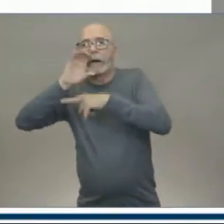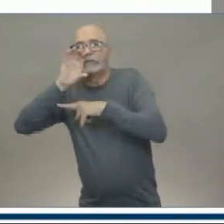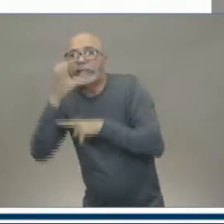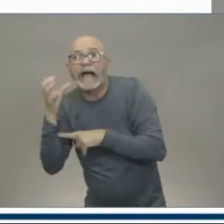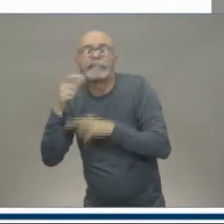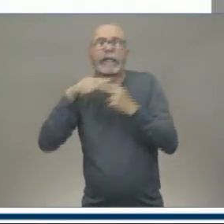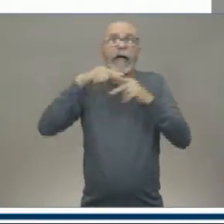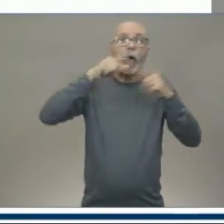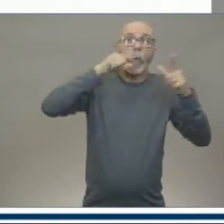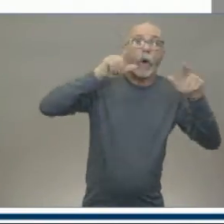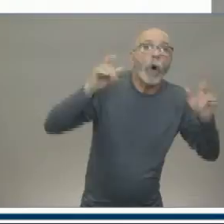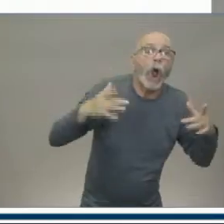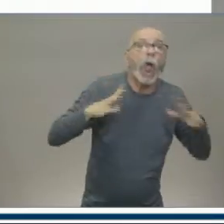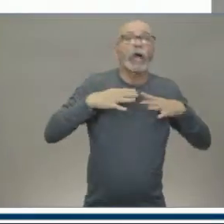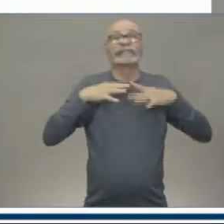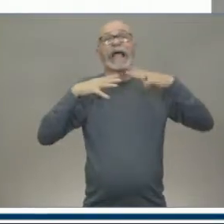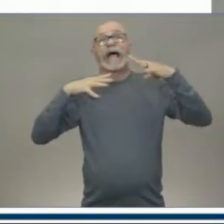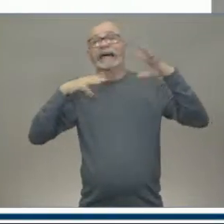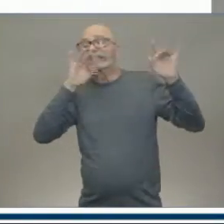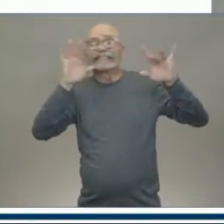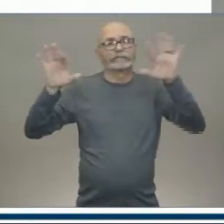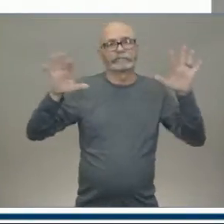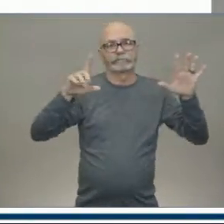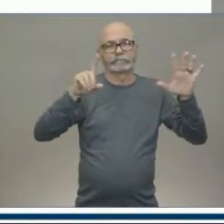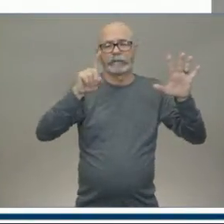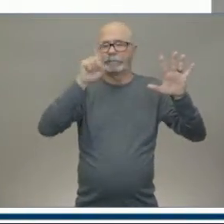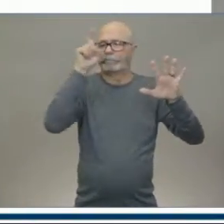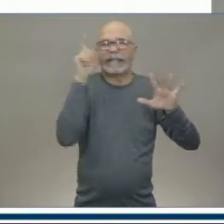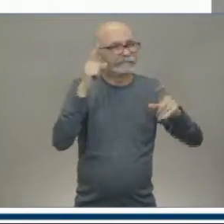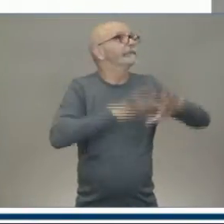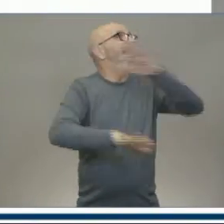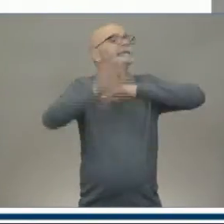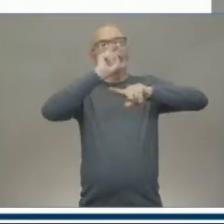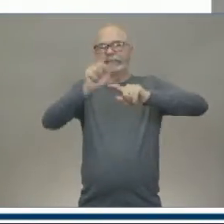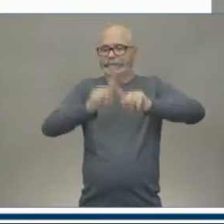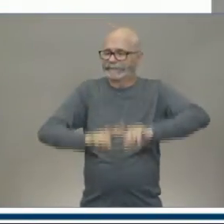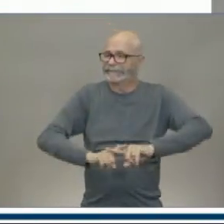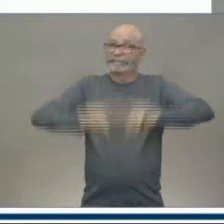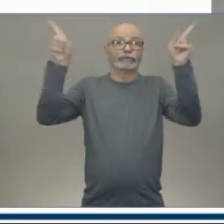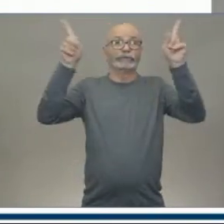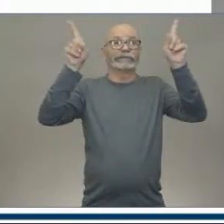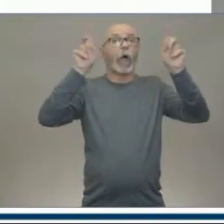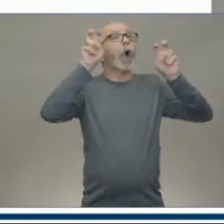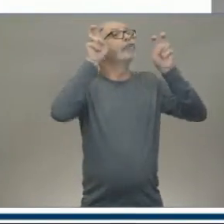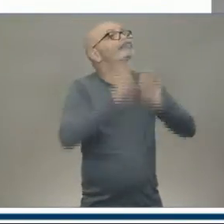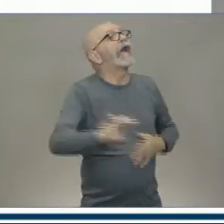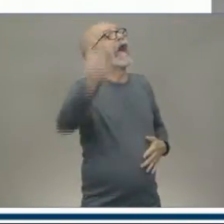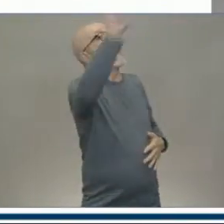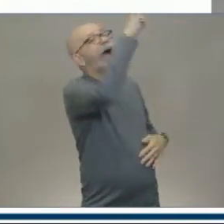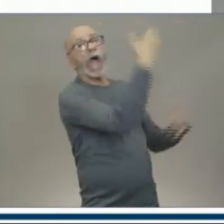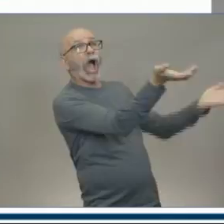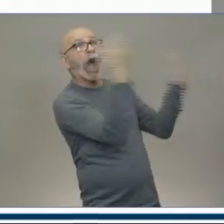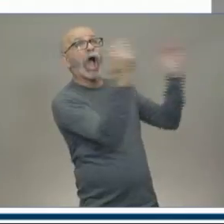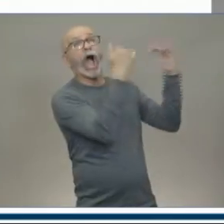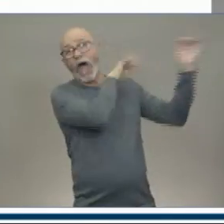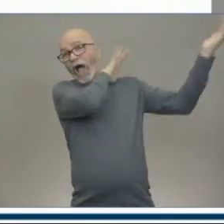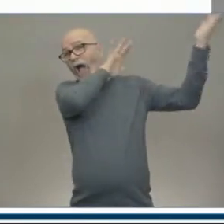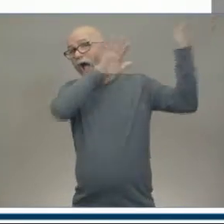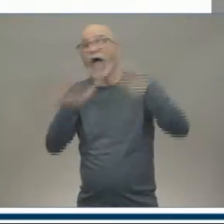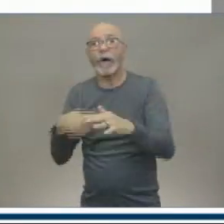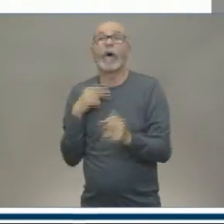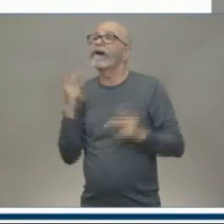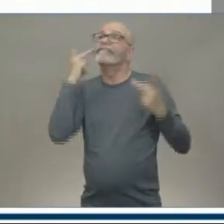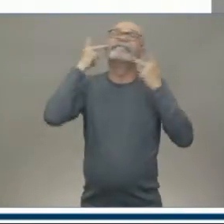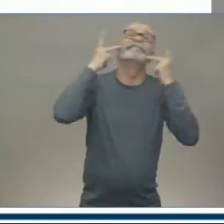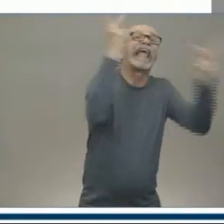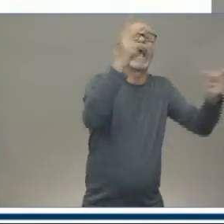season has to be different this year. Starting with travel. Don't be bringing people in or don't be looking to travel widely over the holiday